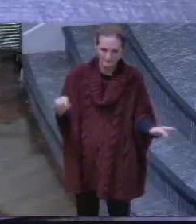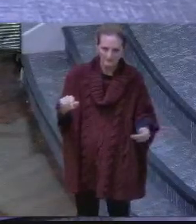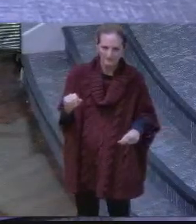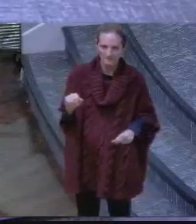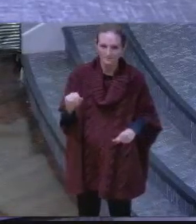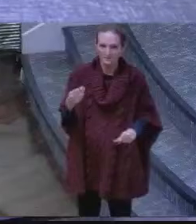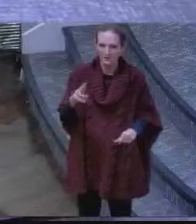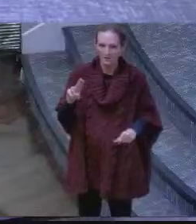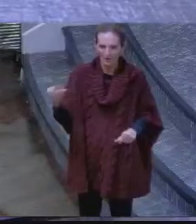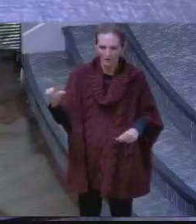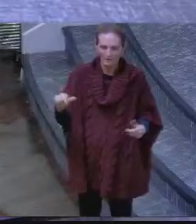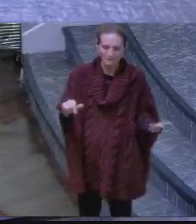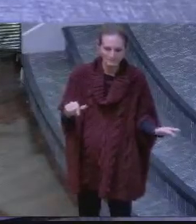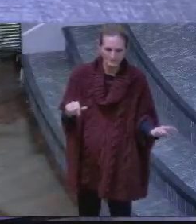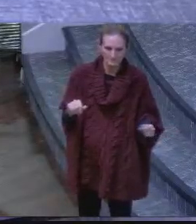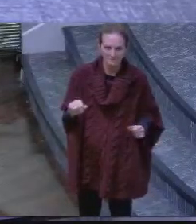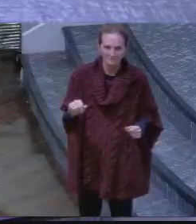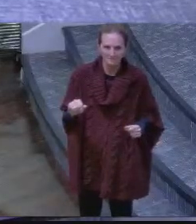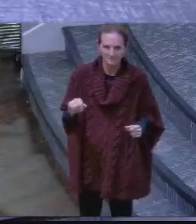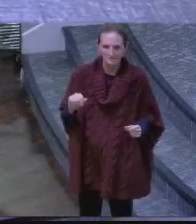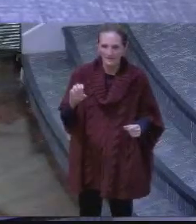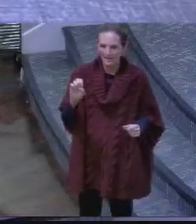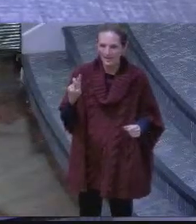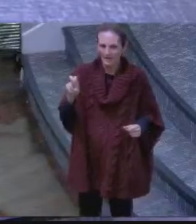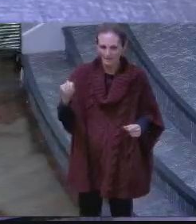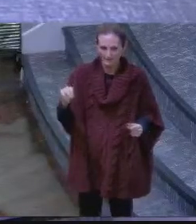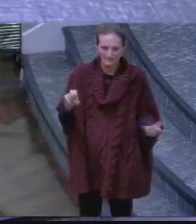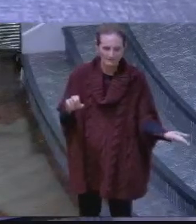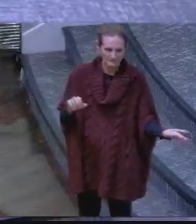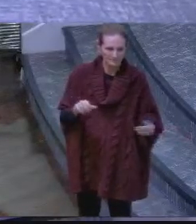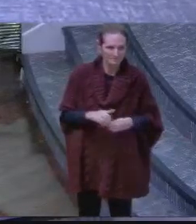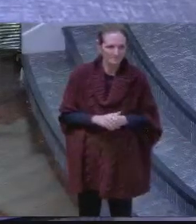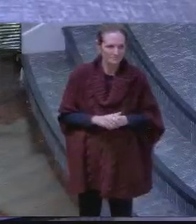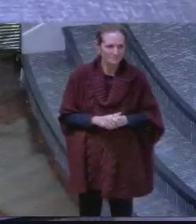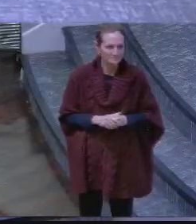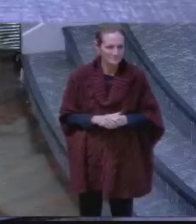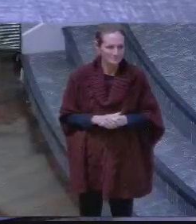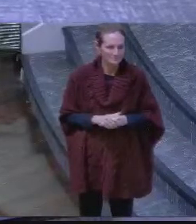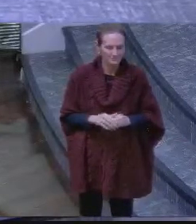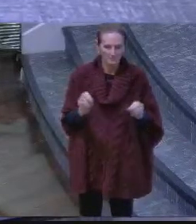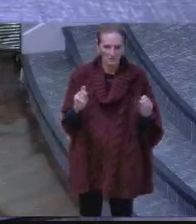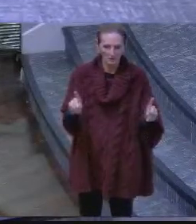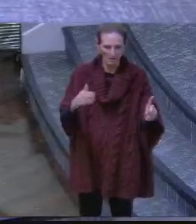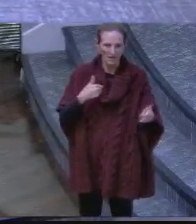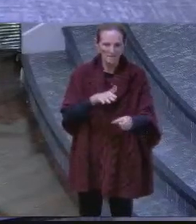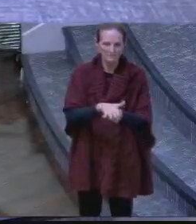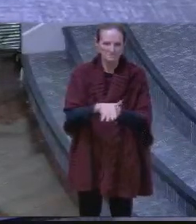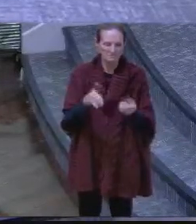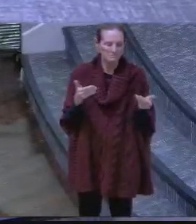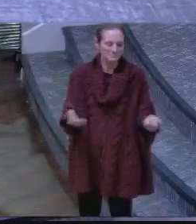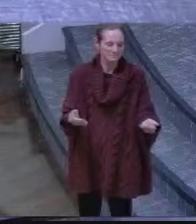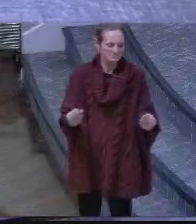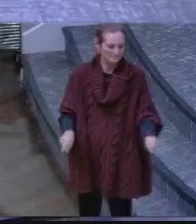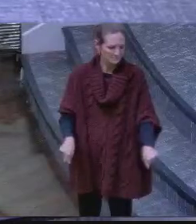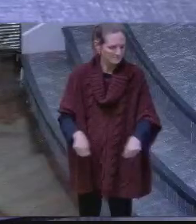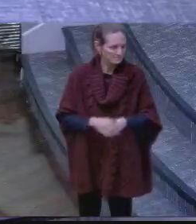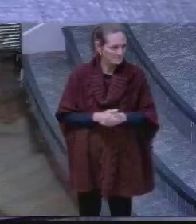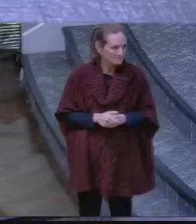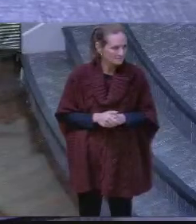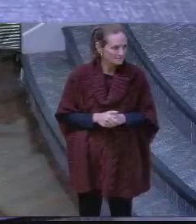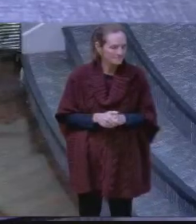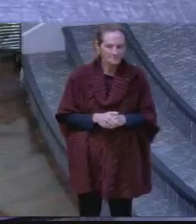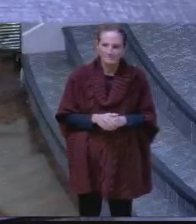Nicole Hull. Here. Mr. Mark Evans. Here. All right, we have a quorum, and we can proceed with